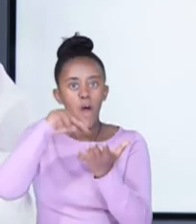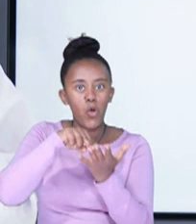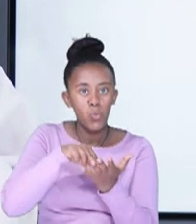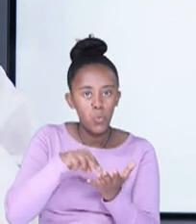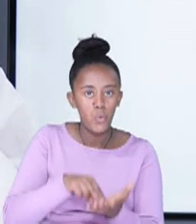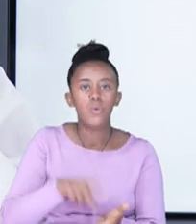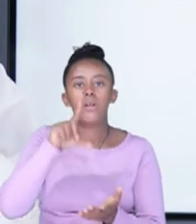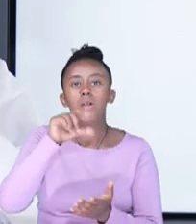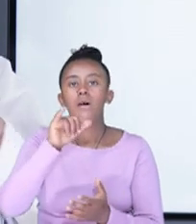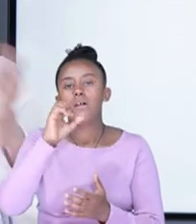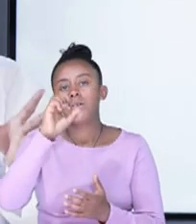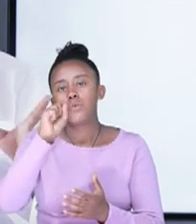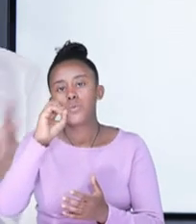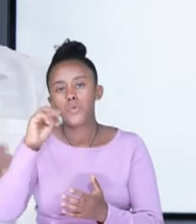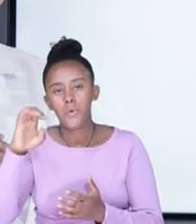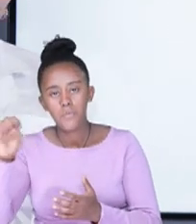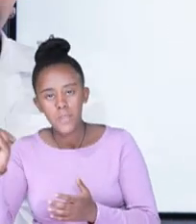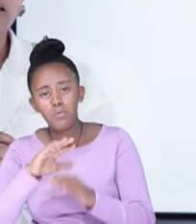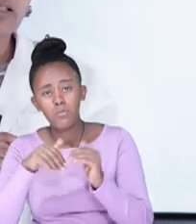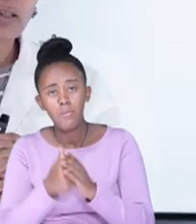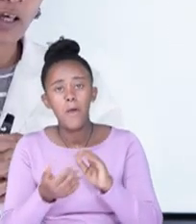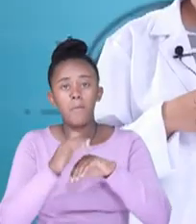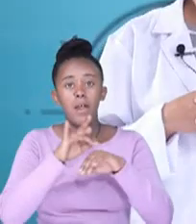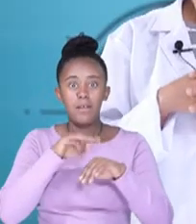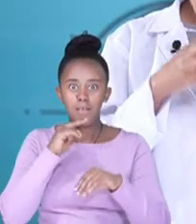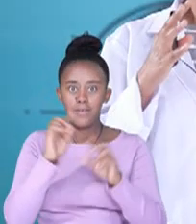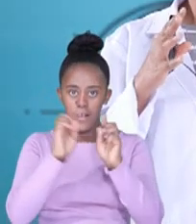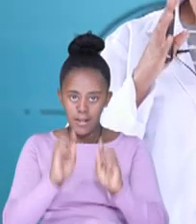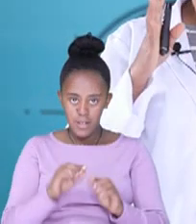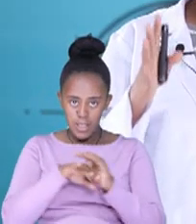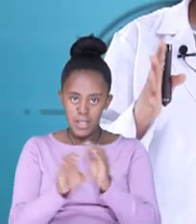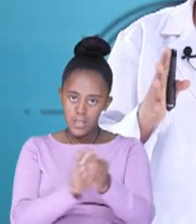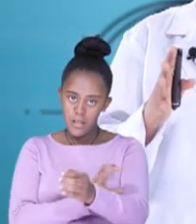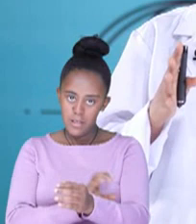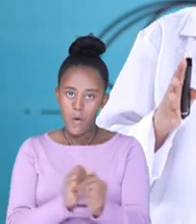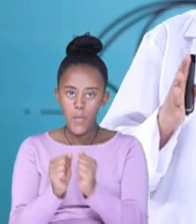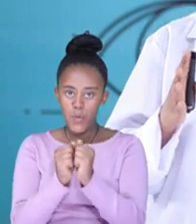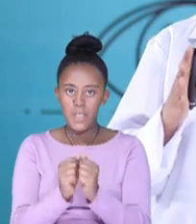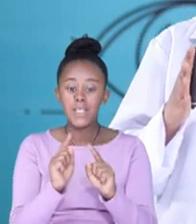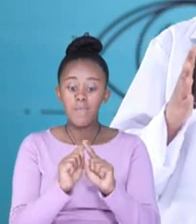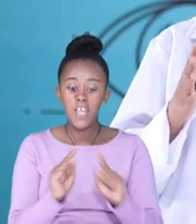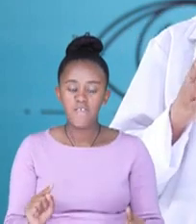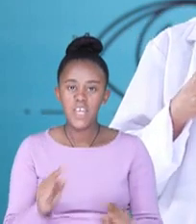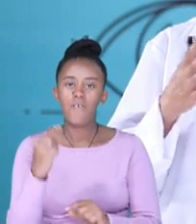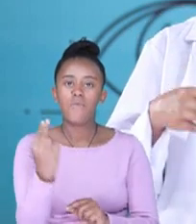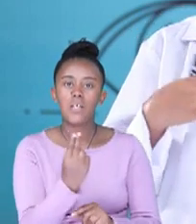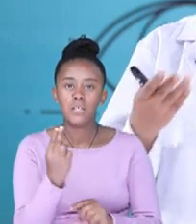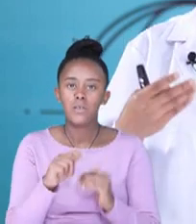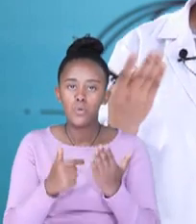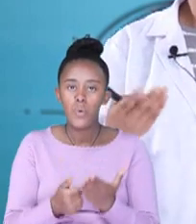Lysosomes. All these are membranous structure in cell with a specific function.